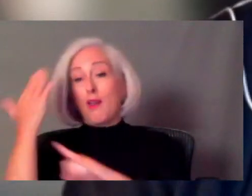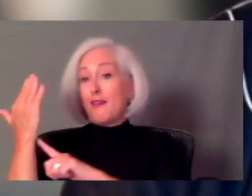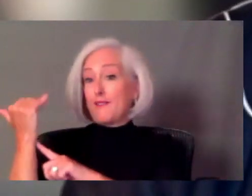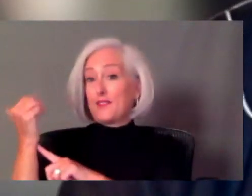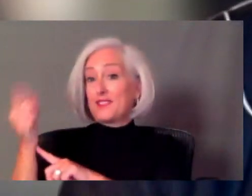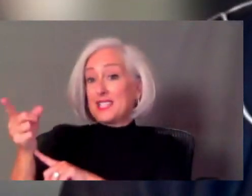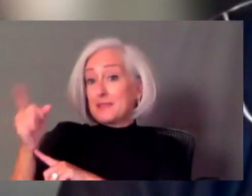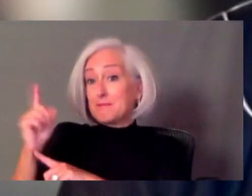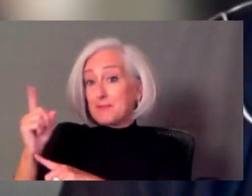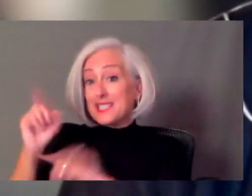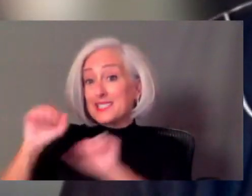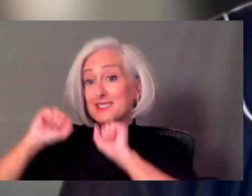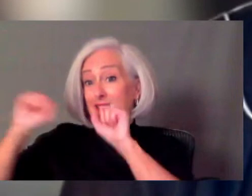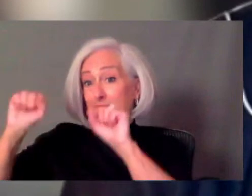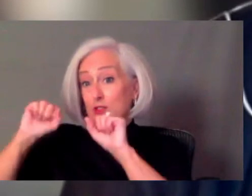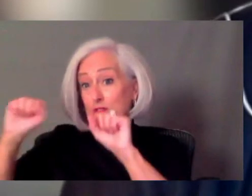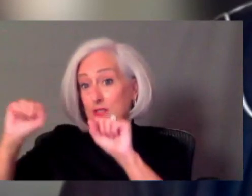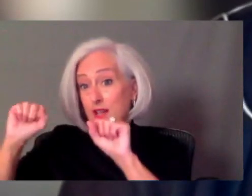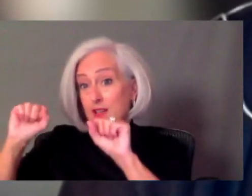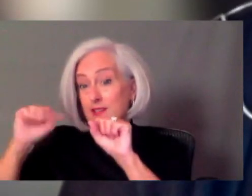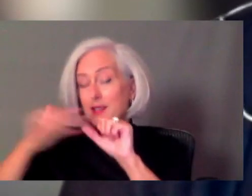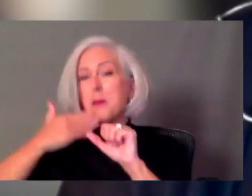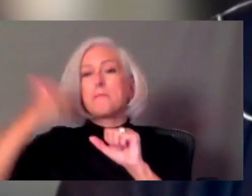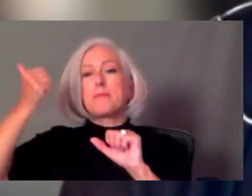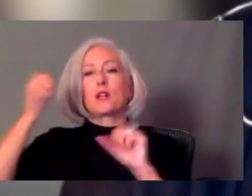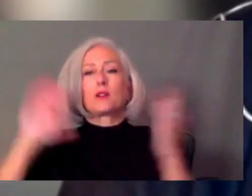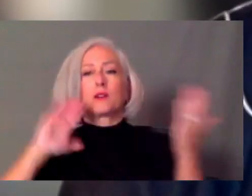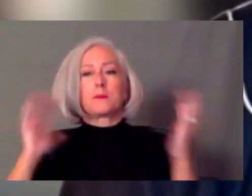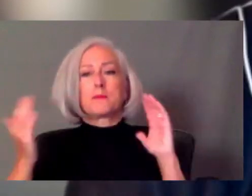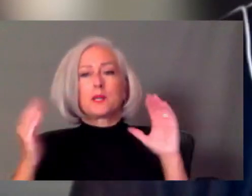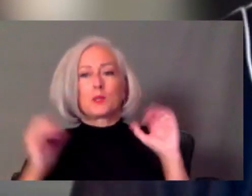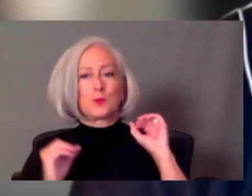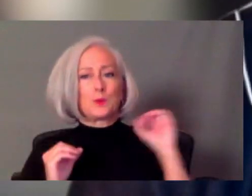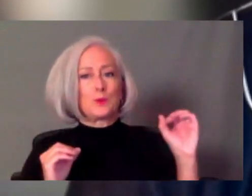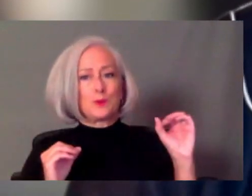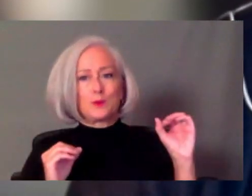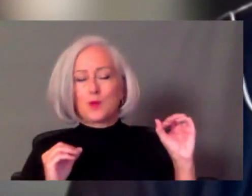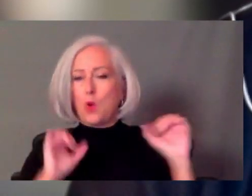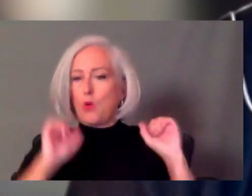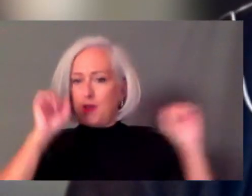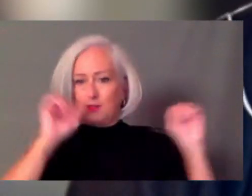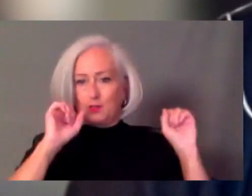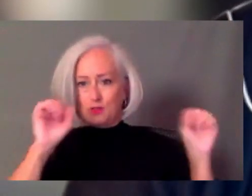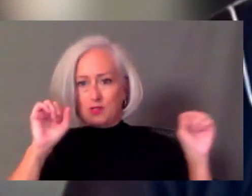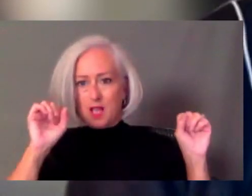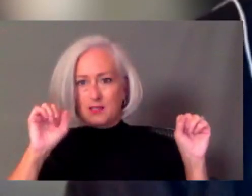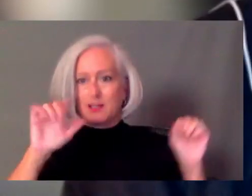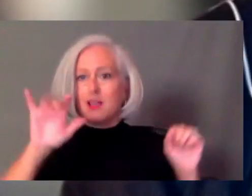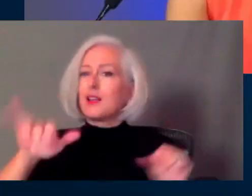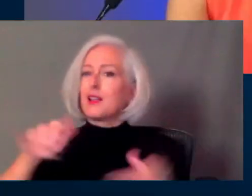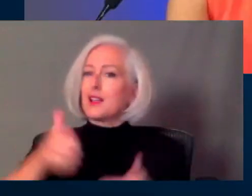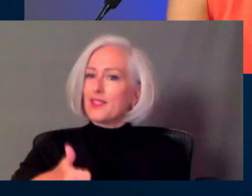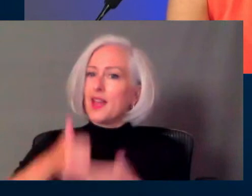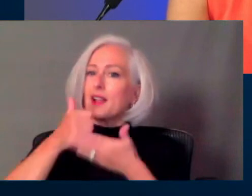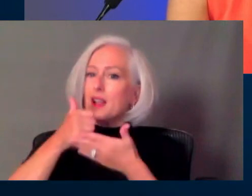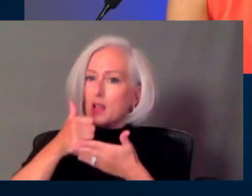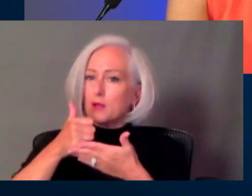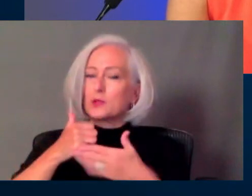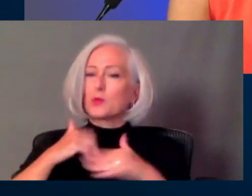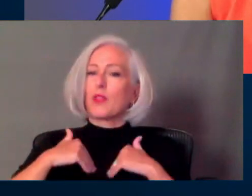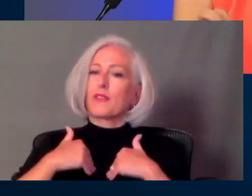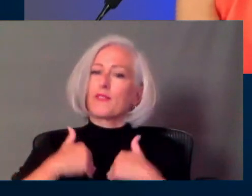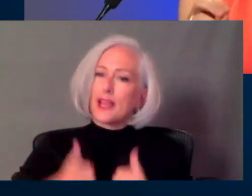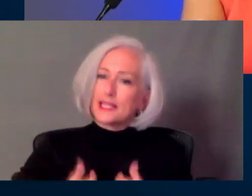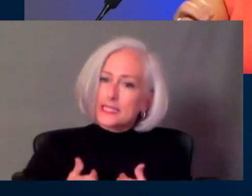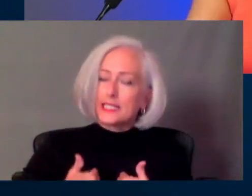It's not just hospital. This long haul thing is very real. And Amber, this is a great Amber bearing witness on how important and how